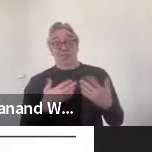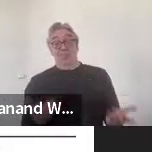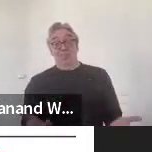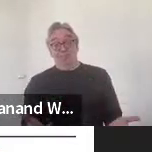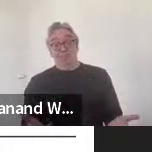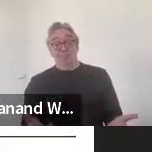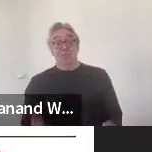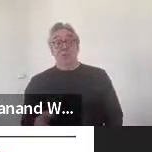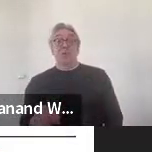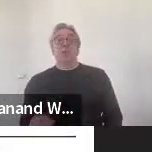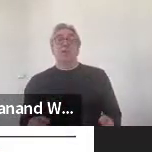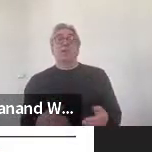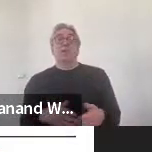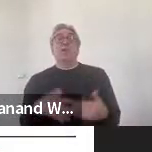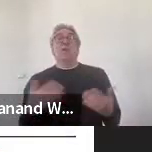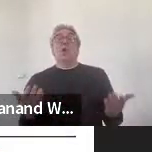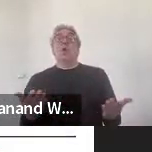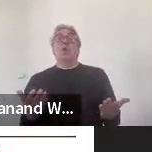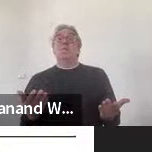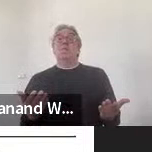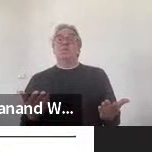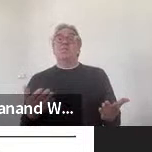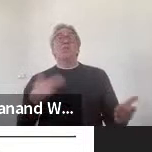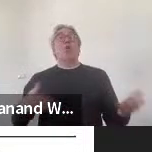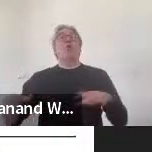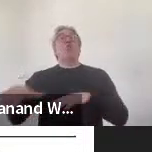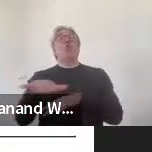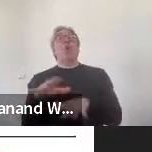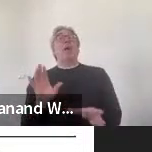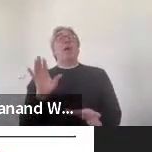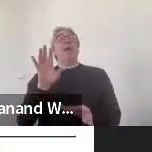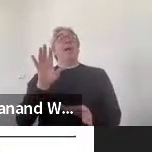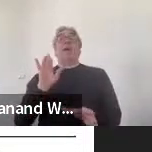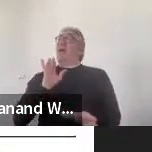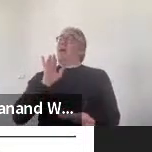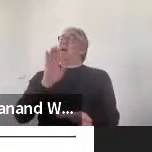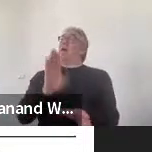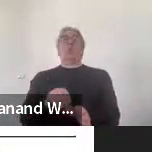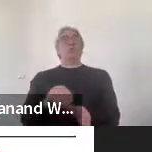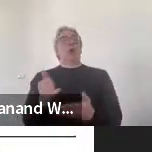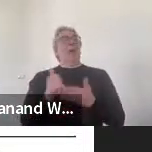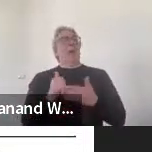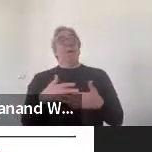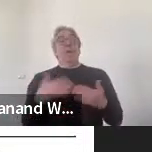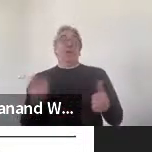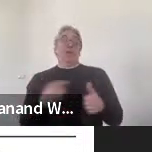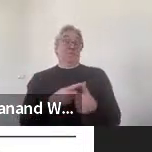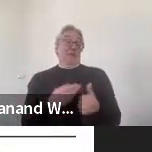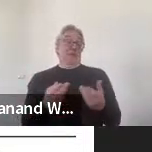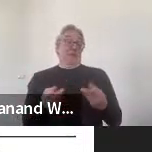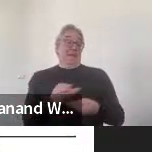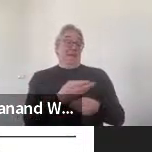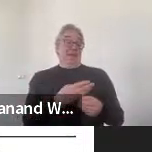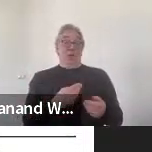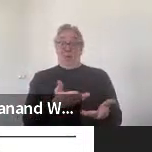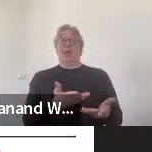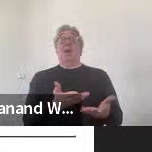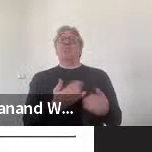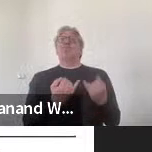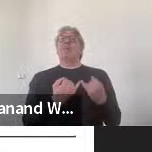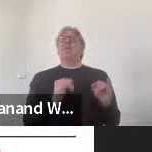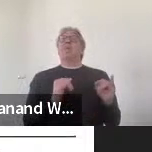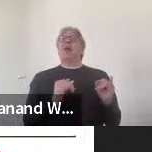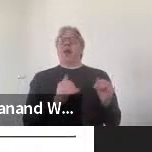So what are actually enablers for social inclusion? We saw that economic inclusion is an enabler for